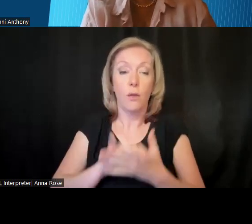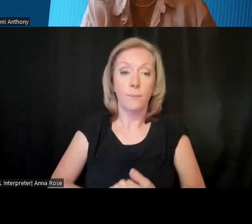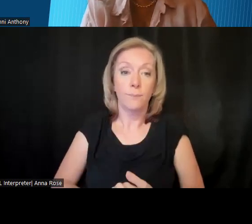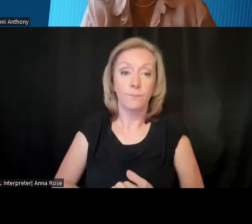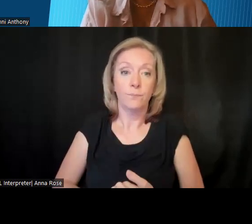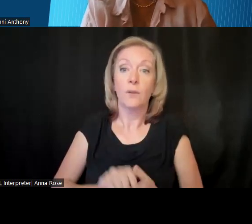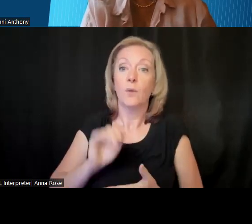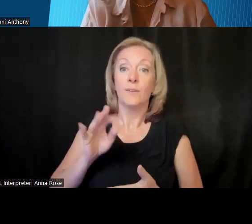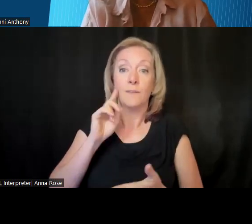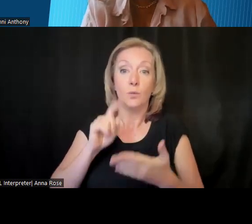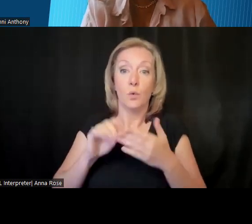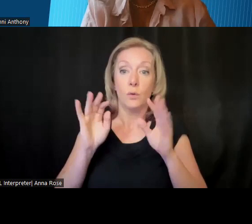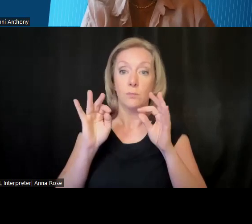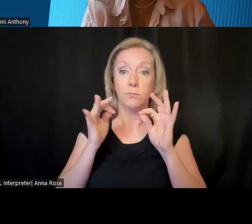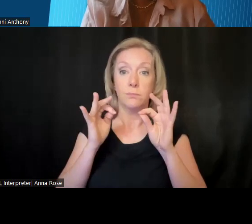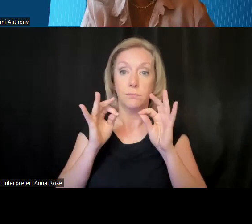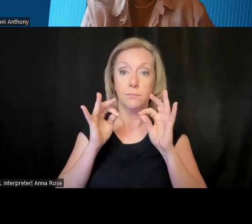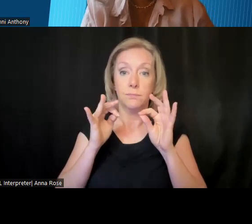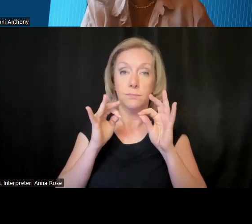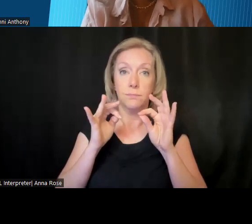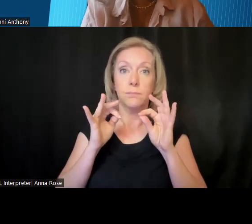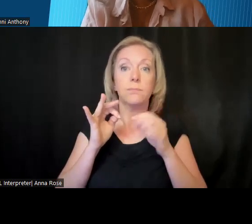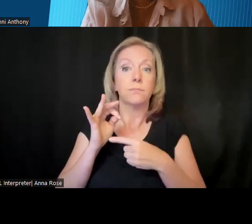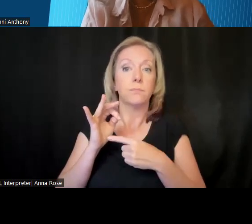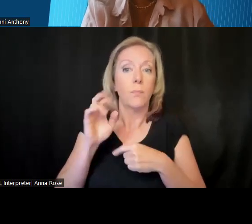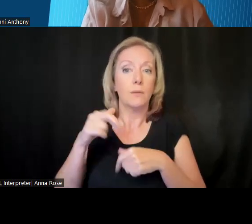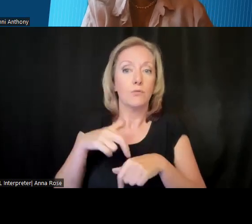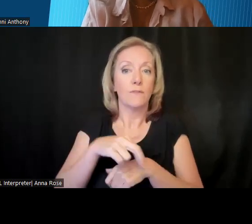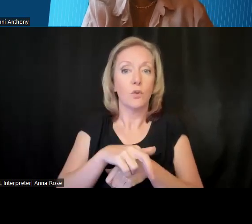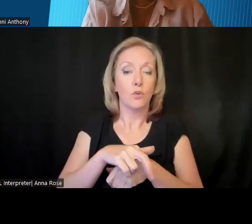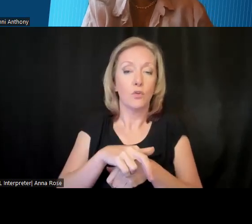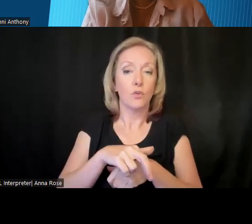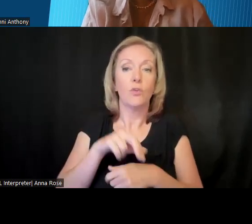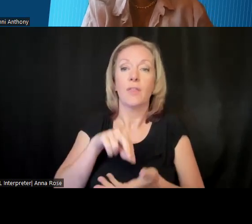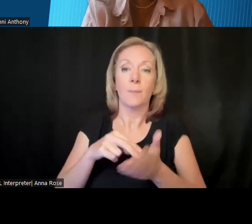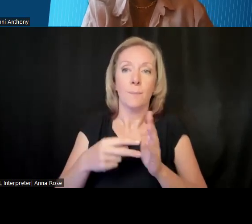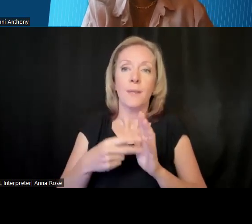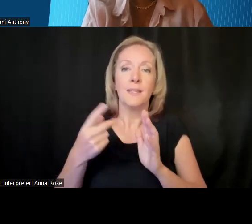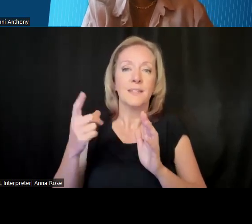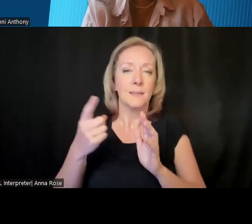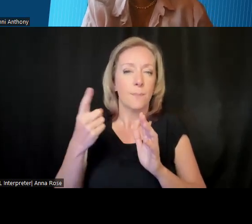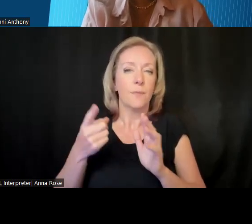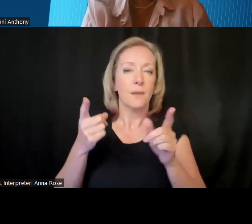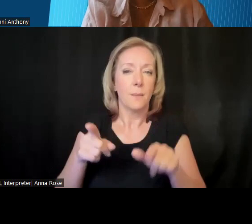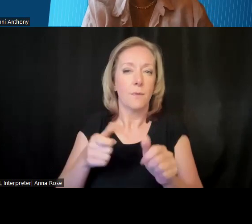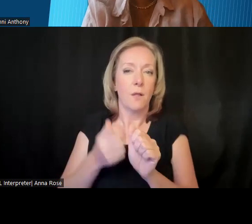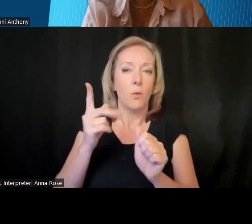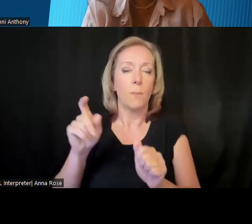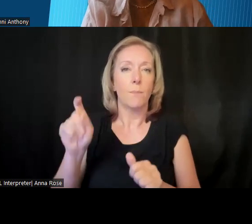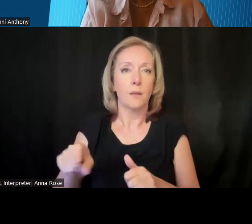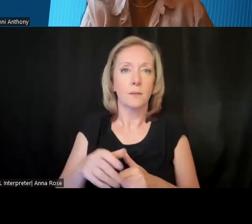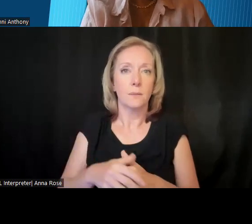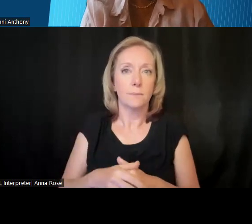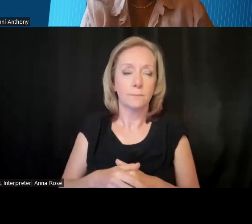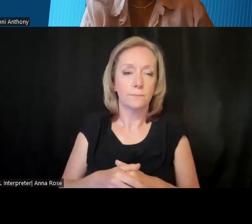see that nystagmus, it is absolutely something for a referral. It tells a story that something is not right with the visual